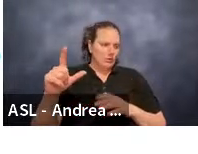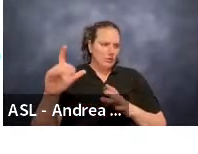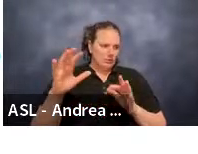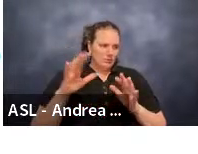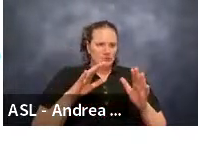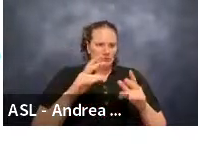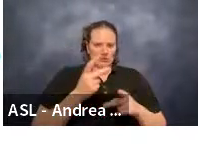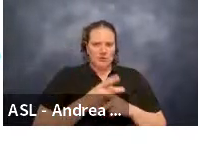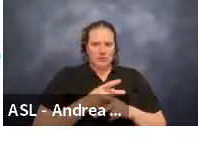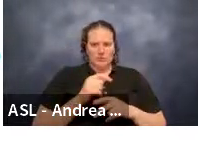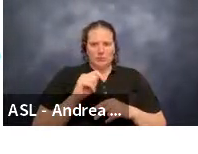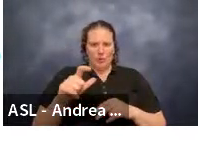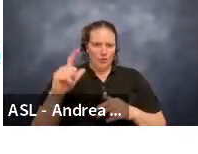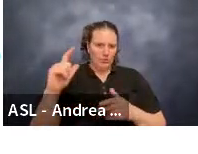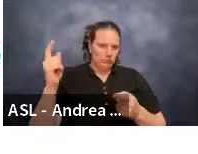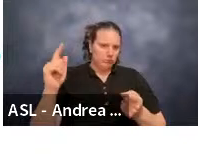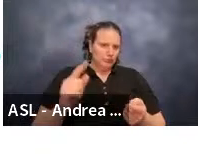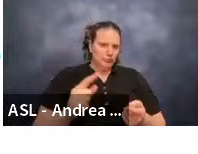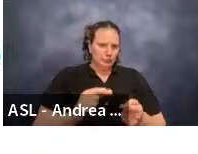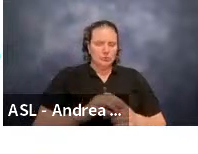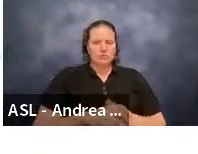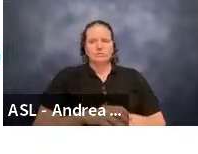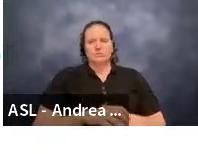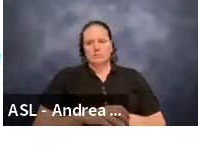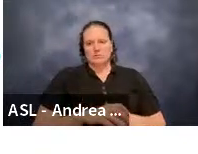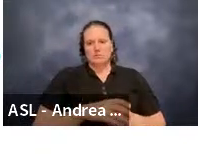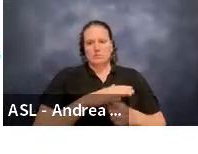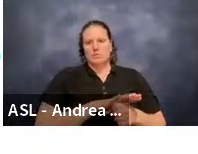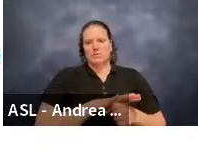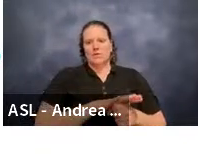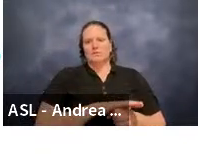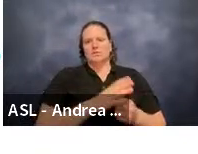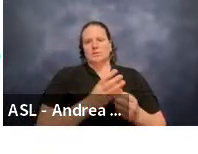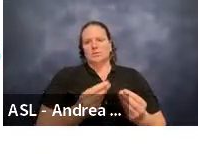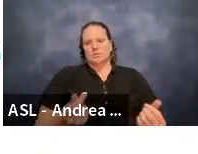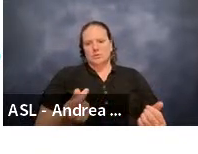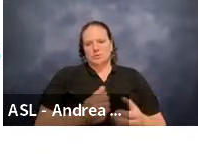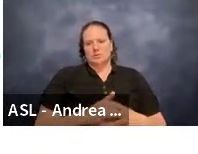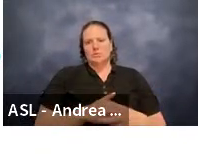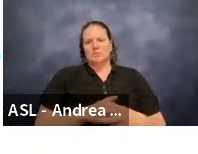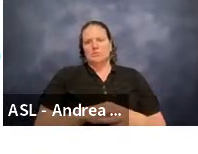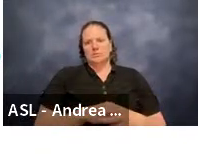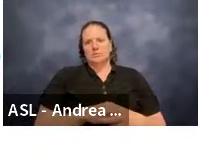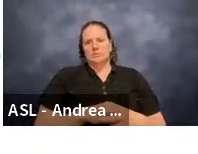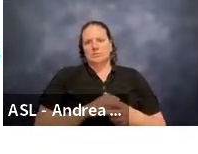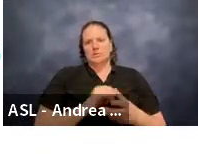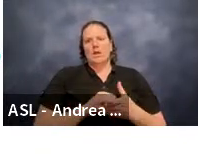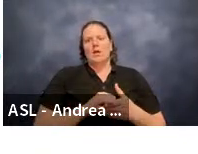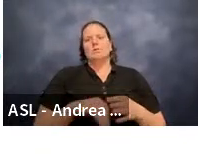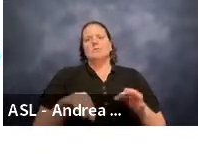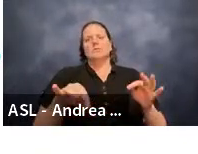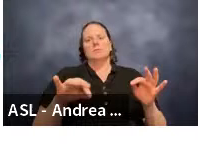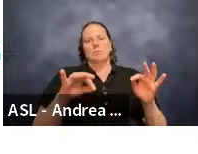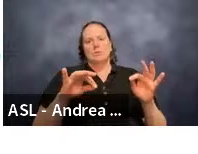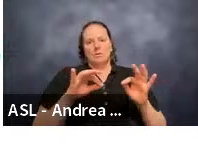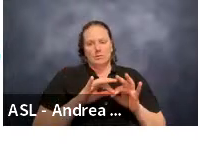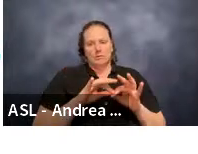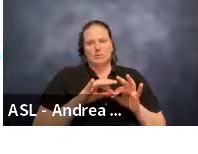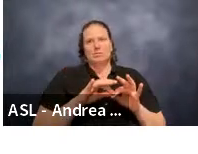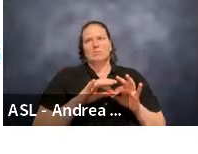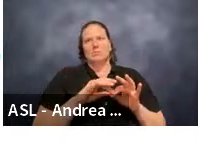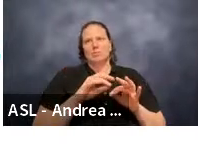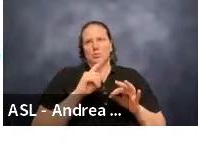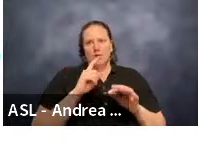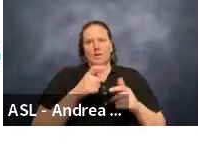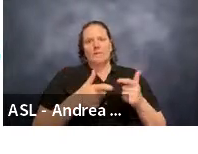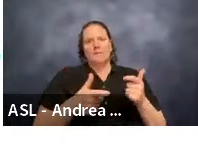paid and remove that stress from their life. So that was very important and has been a huge